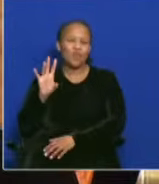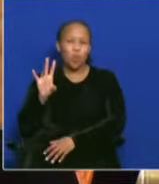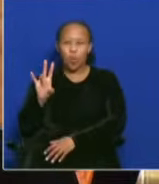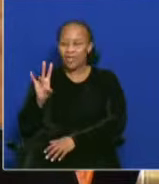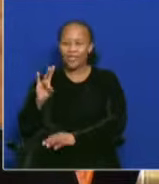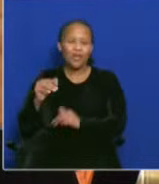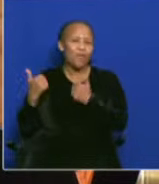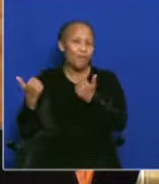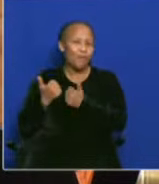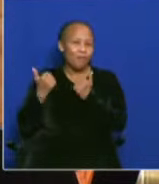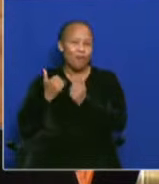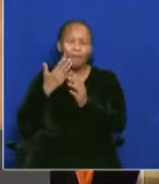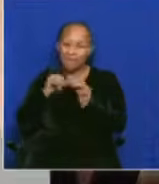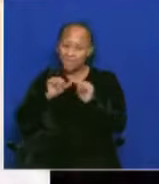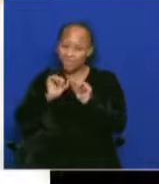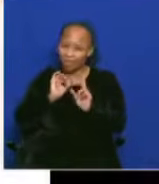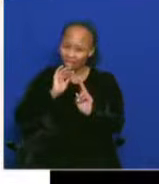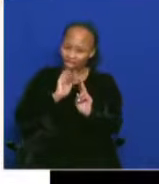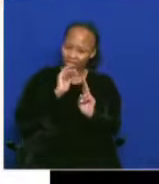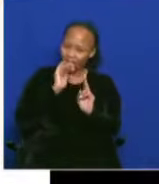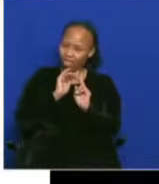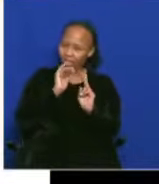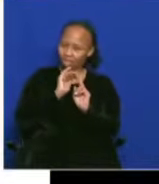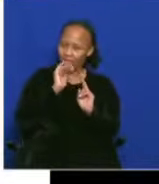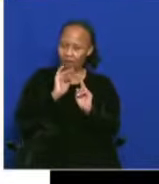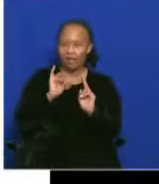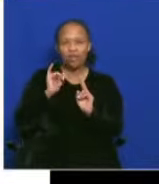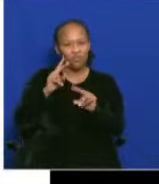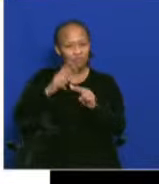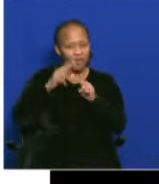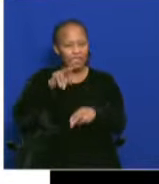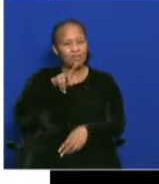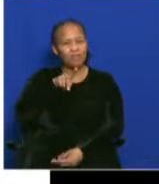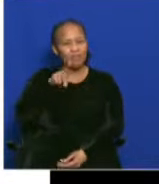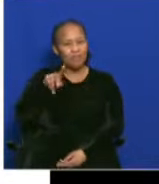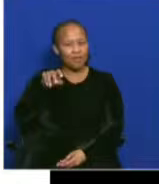to finalize PPE story. These guys are too slow."